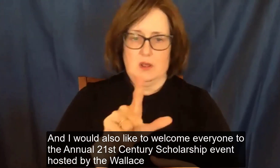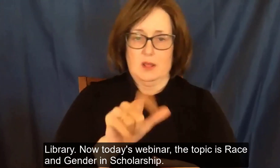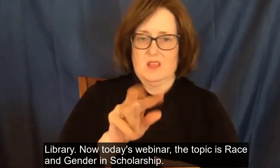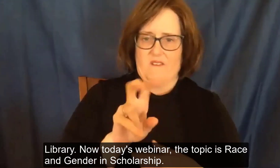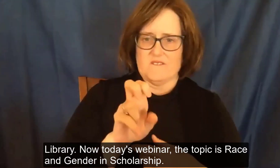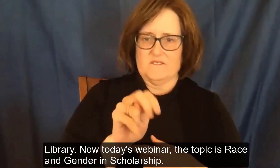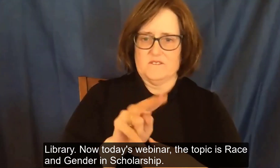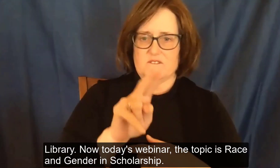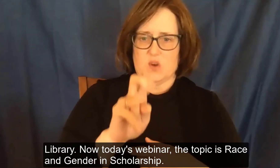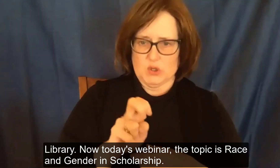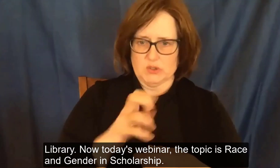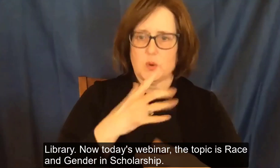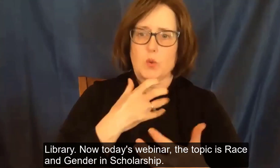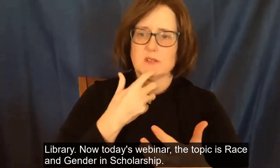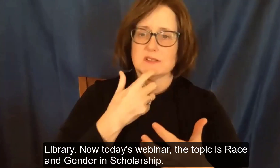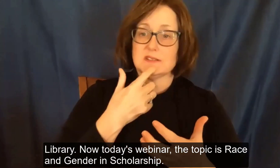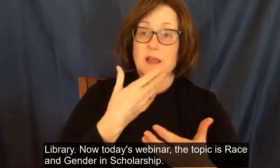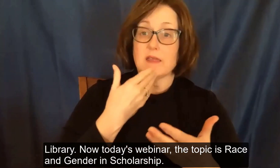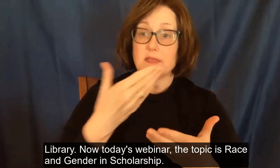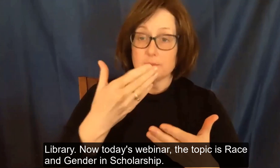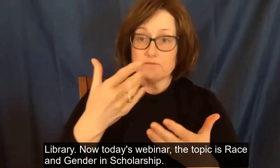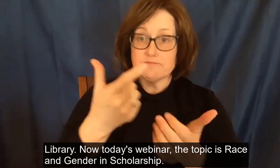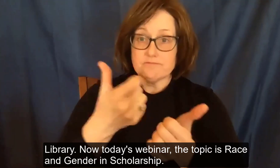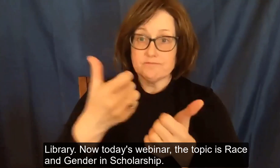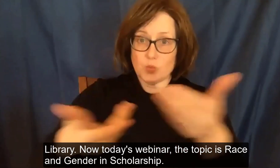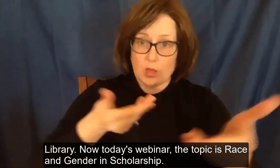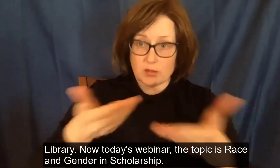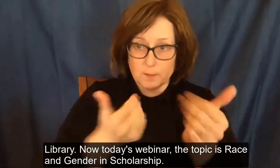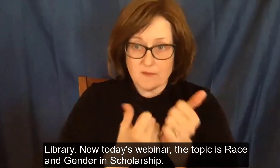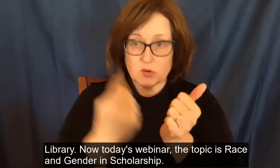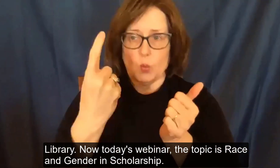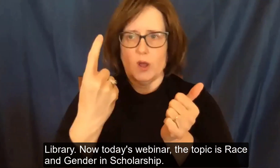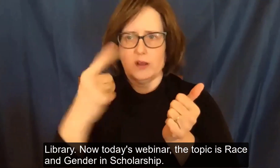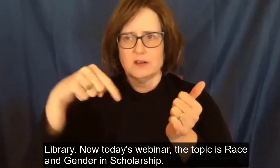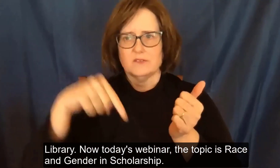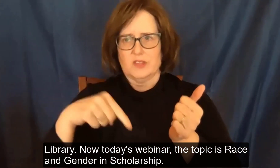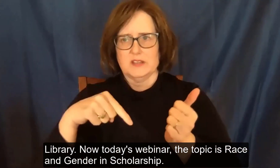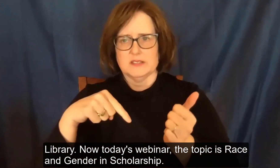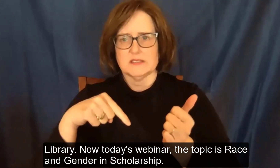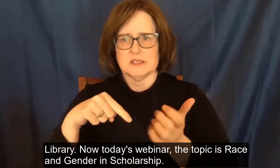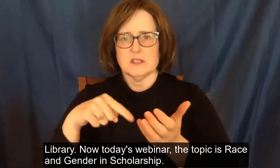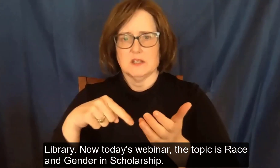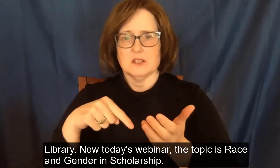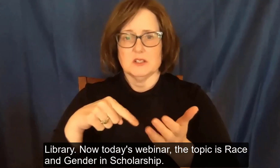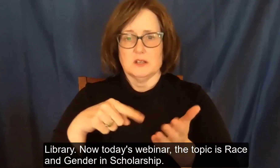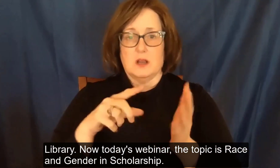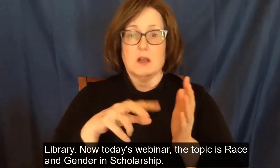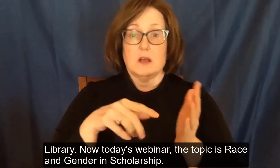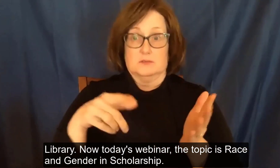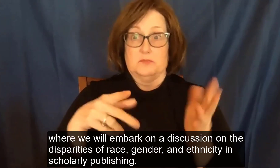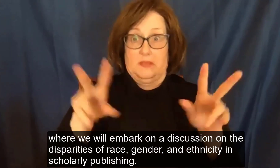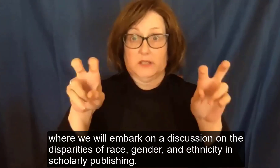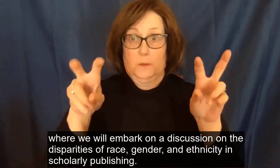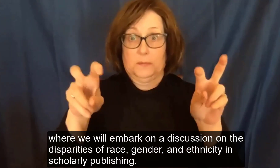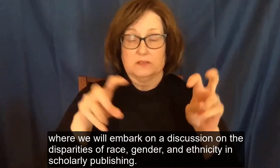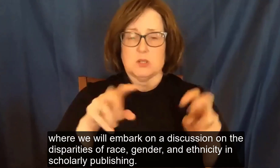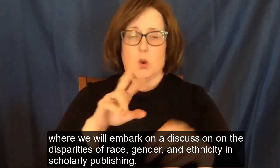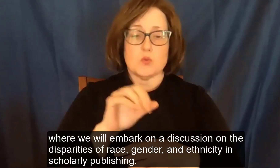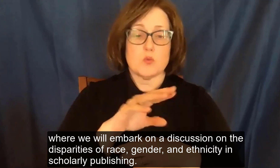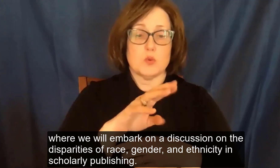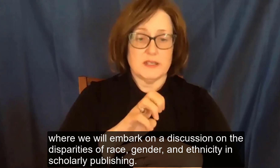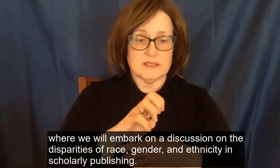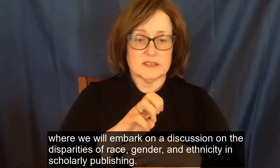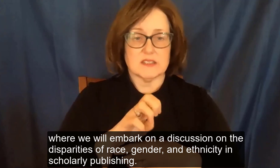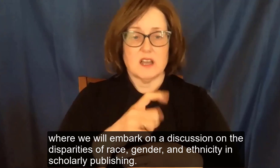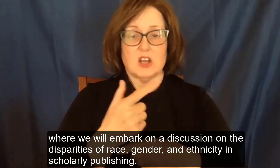Wallace Library. Now, today's webinar, the topic is Race and Gender in Scholarship, where we will embark